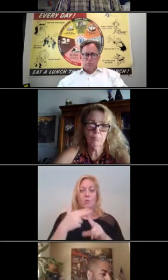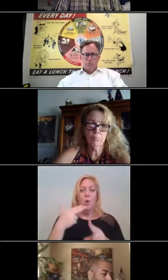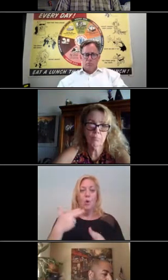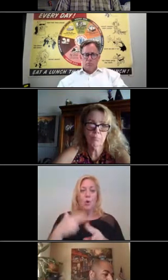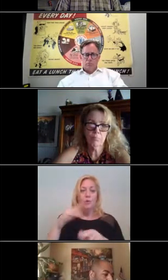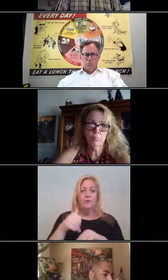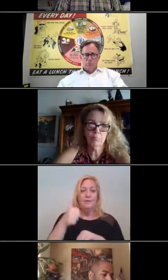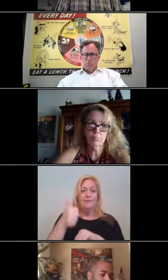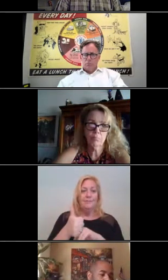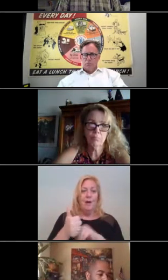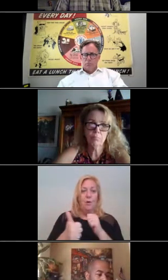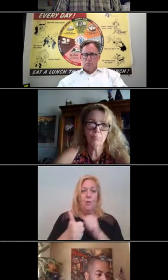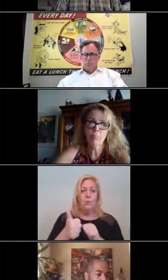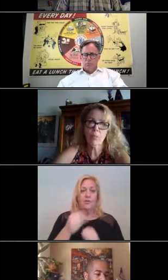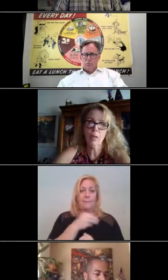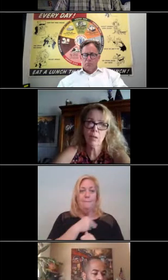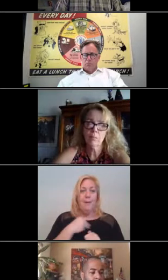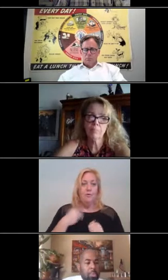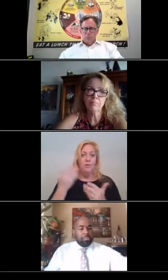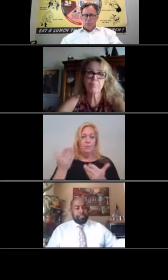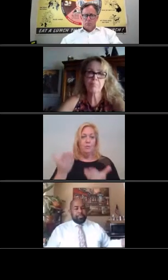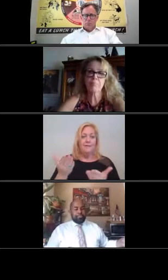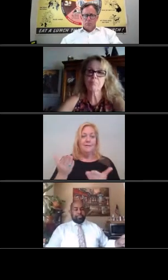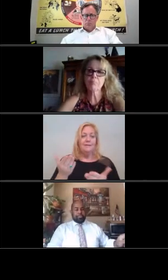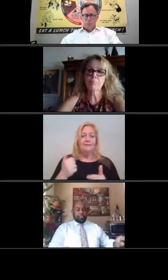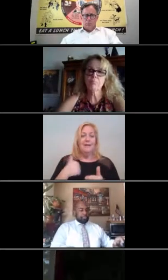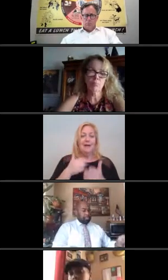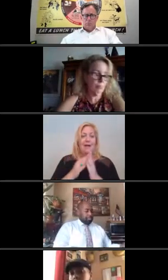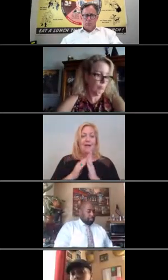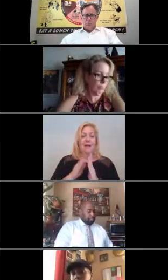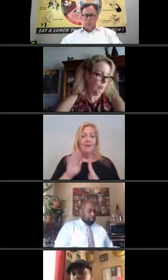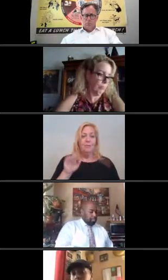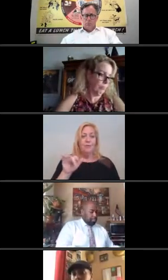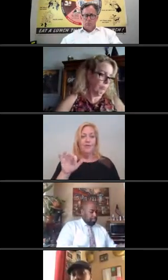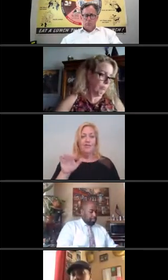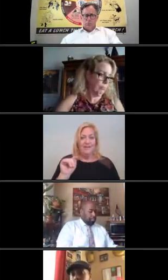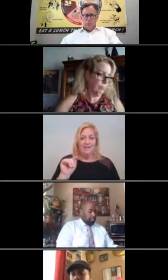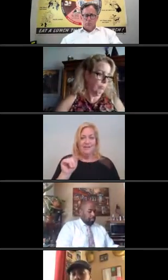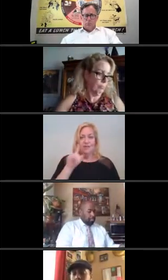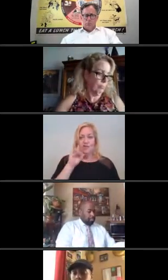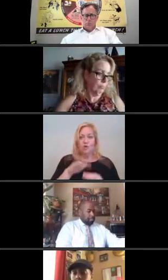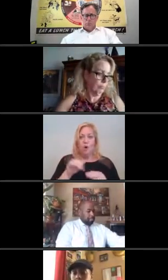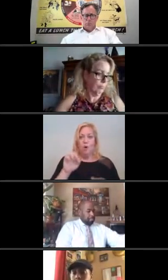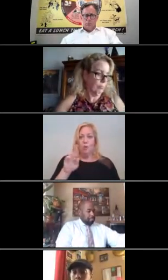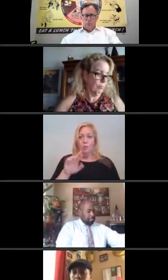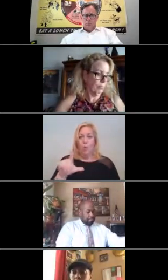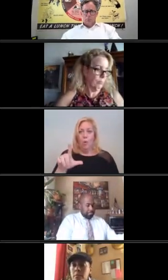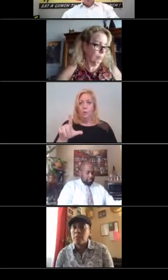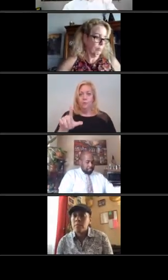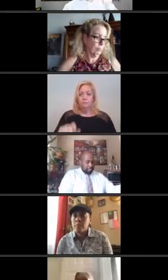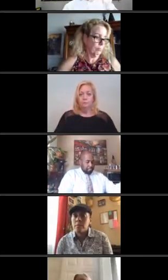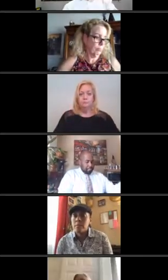which roundtable members are present, and I'll ask Bridget Driller to please call the roll.